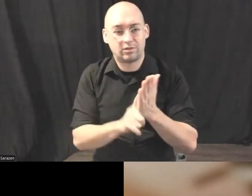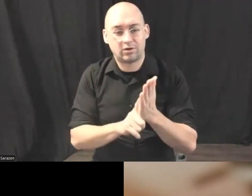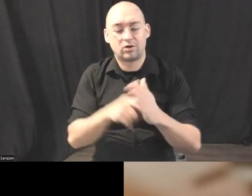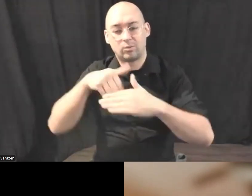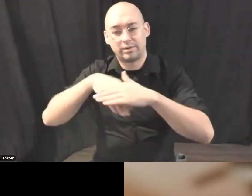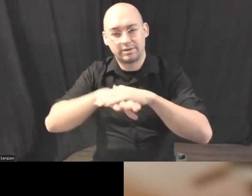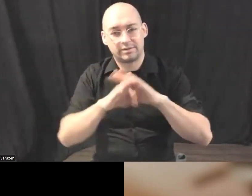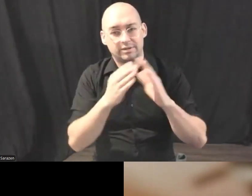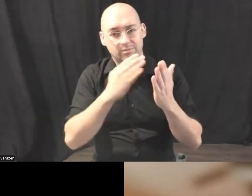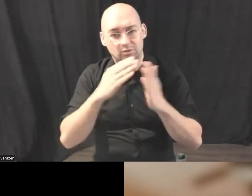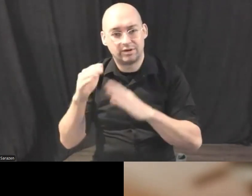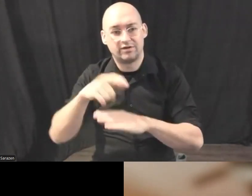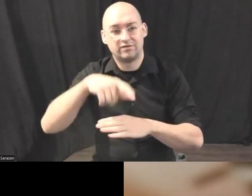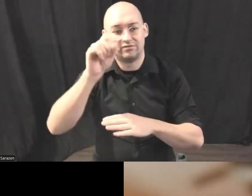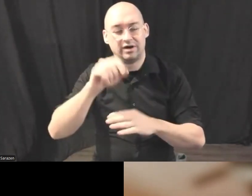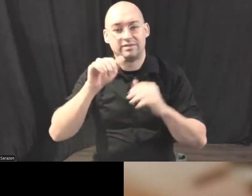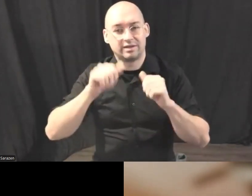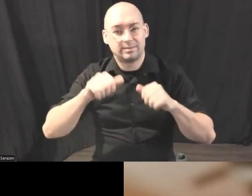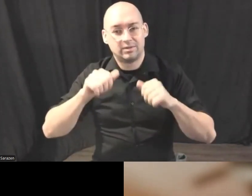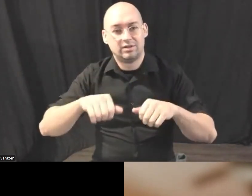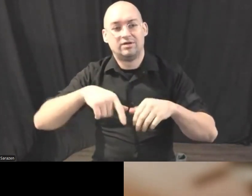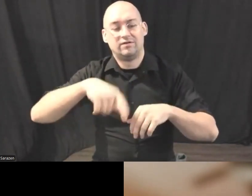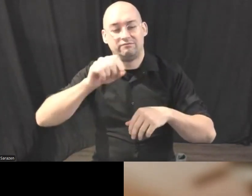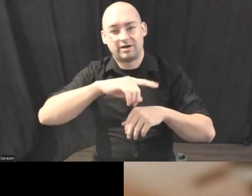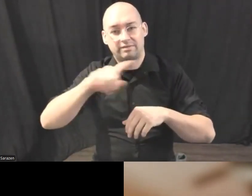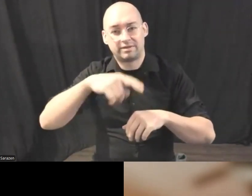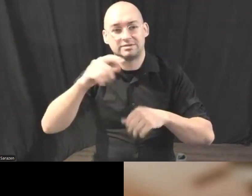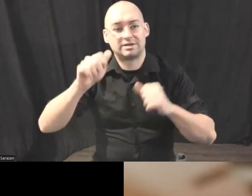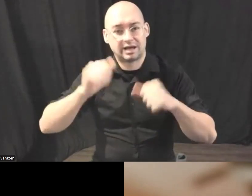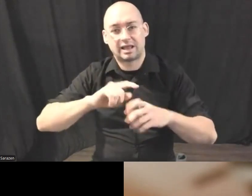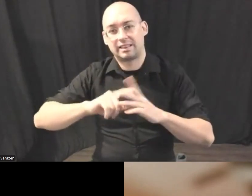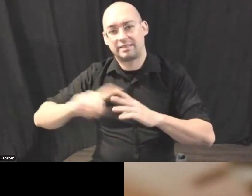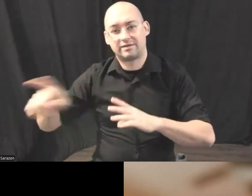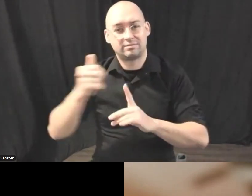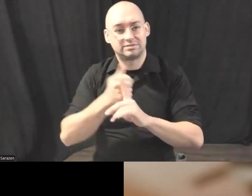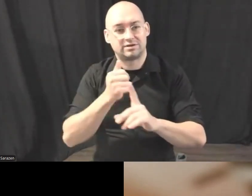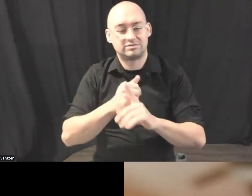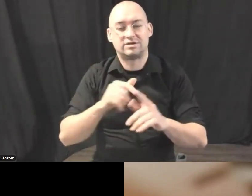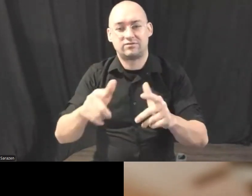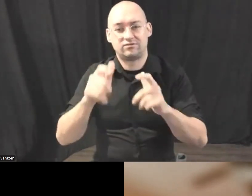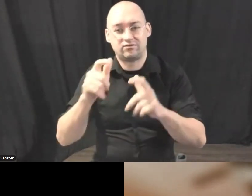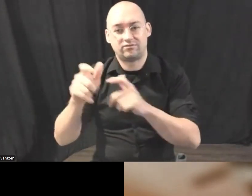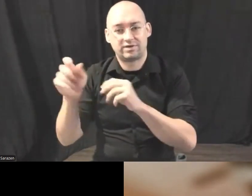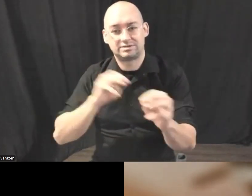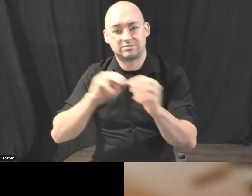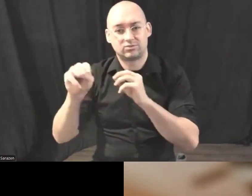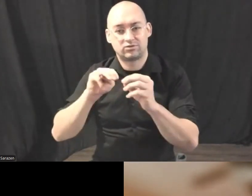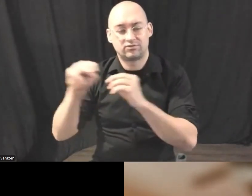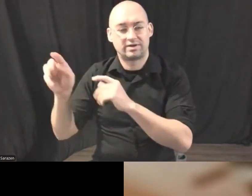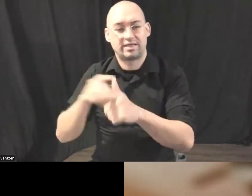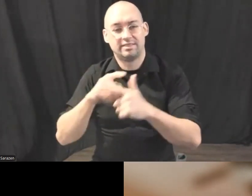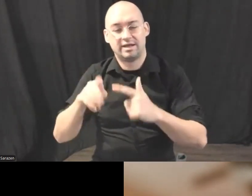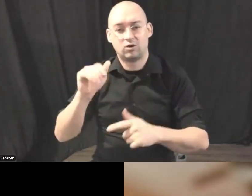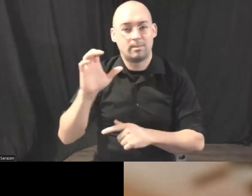community, find the capable, find those who can get out on their own as quickly as possible, move them out, then go back if